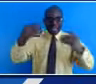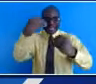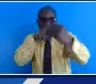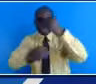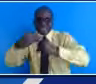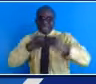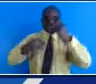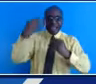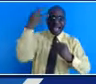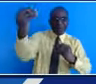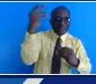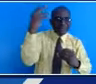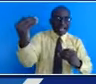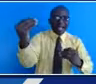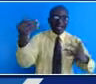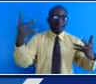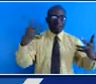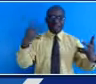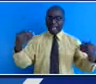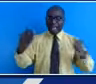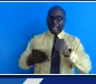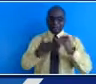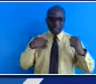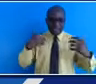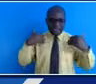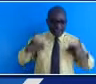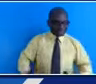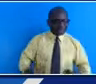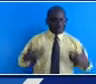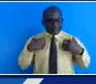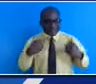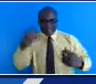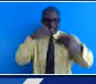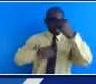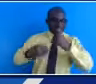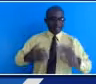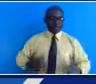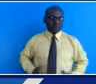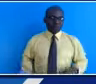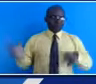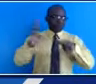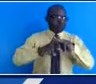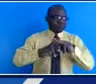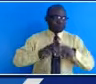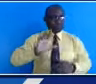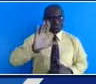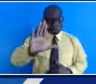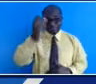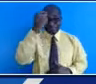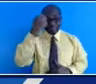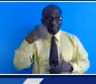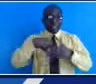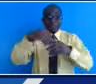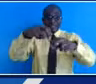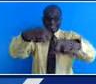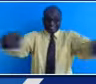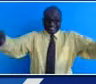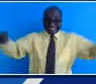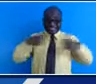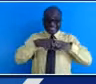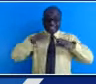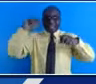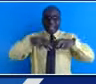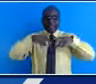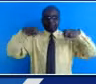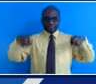Kittle House, from the Rare Bit Restaurant, also from RiverMarket, Key Oyster House. I've been at every single one of these restaurants, and I've enjoyed